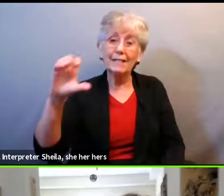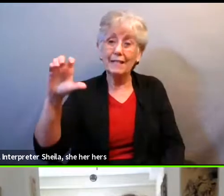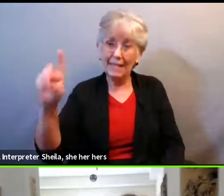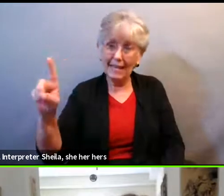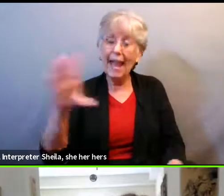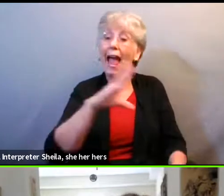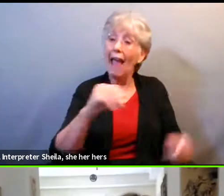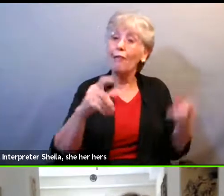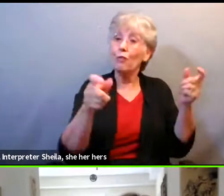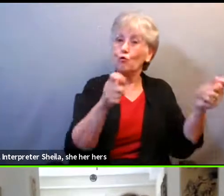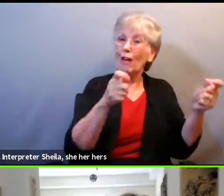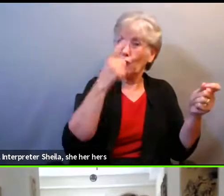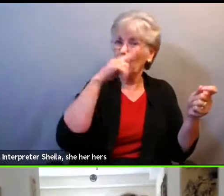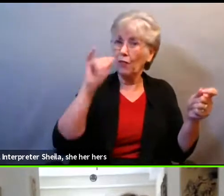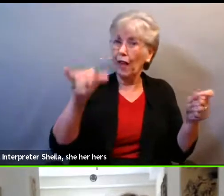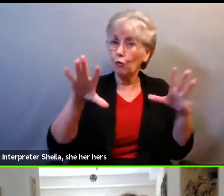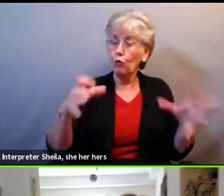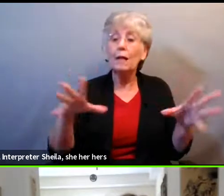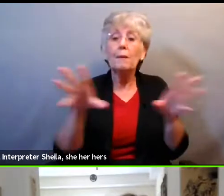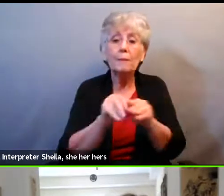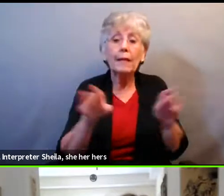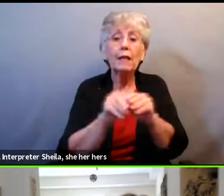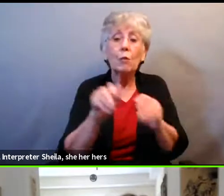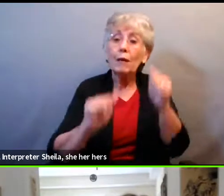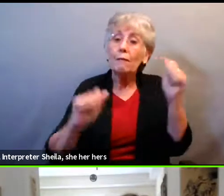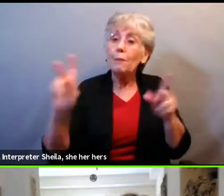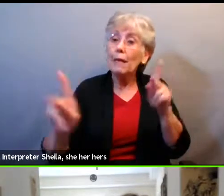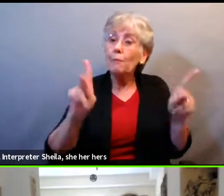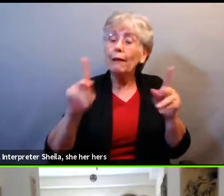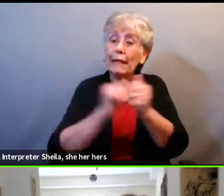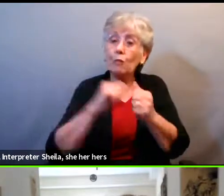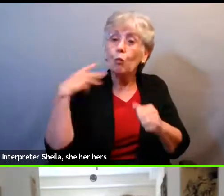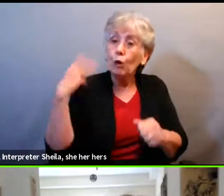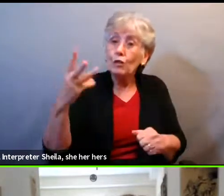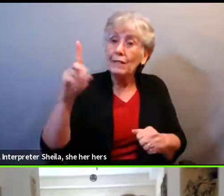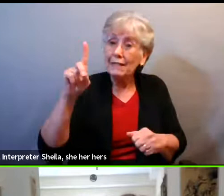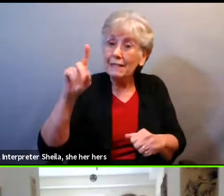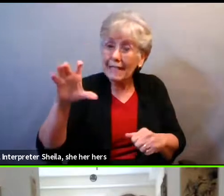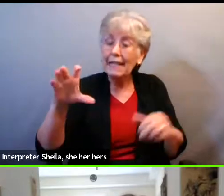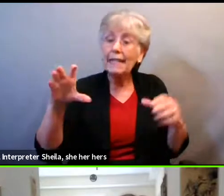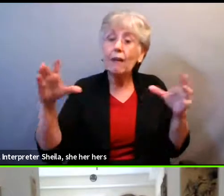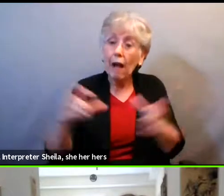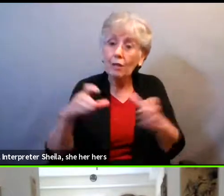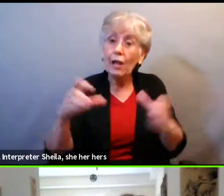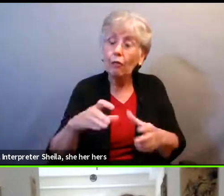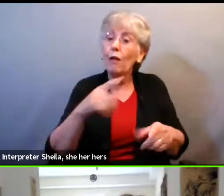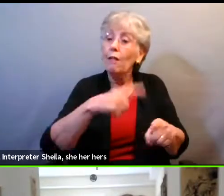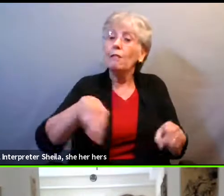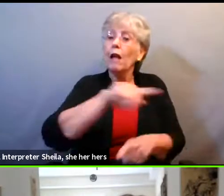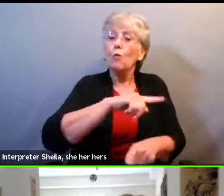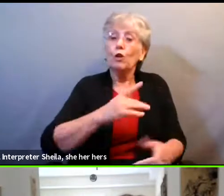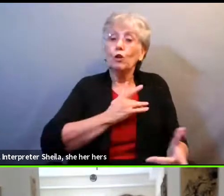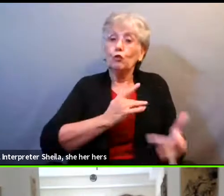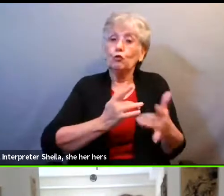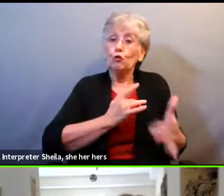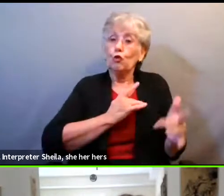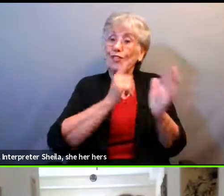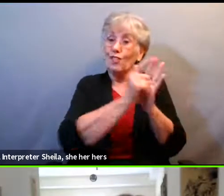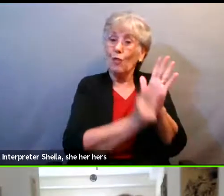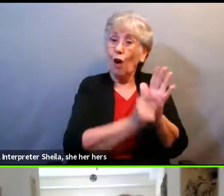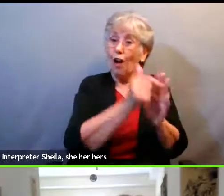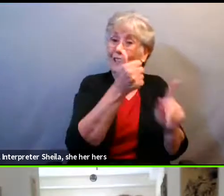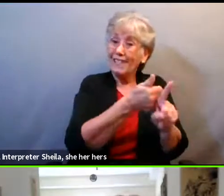director, were meeting with people in DC, and were very concerned that the regulations were going to be watered